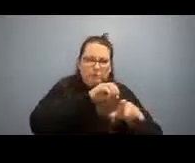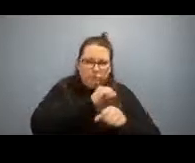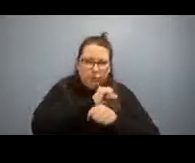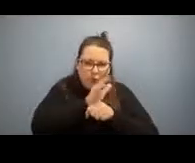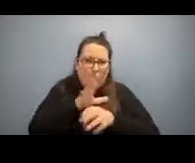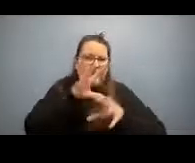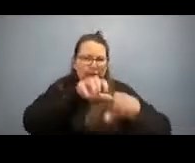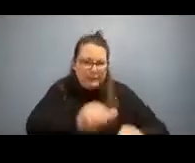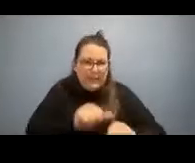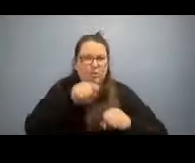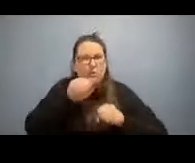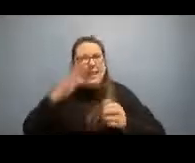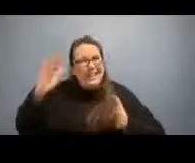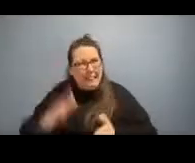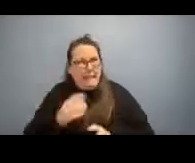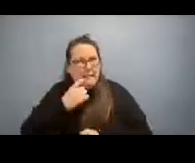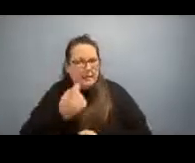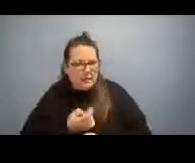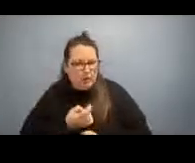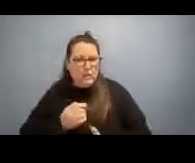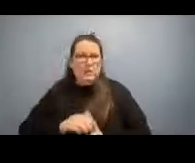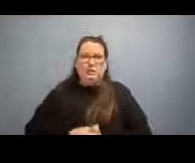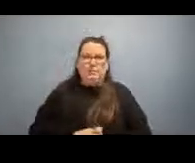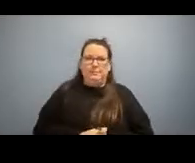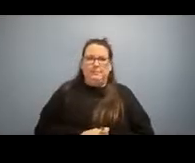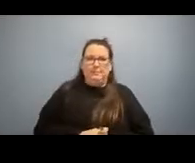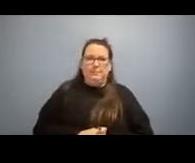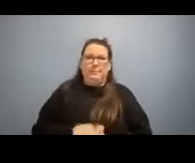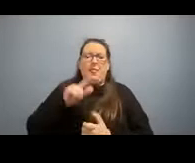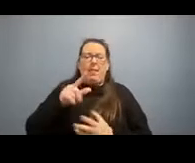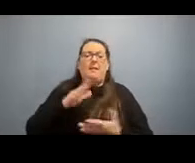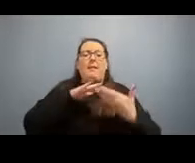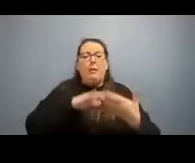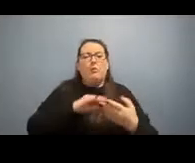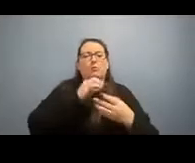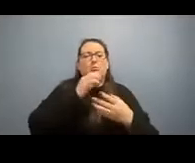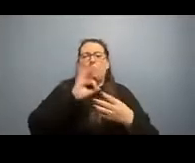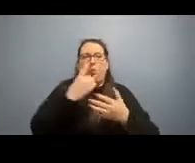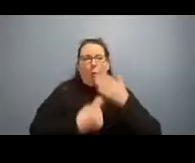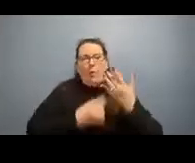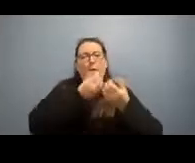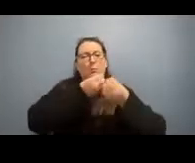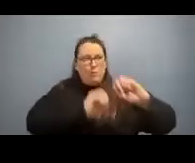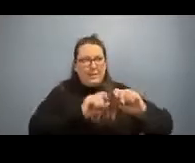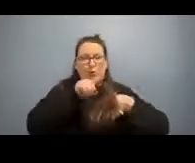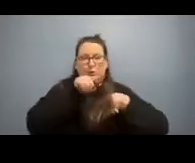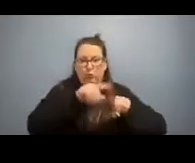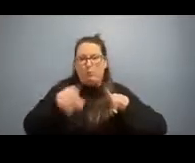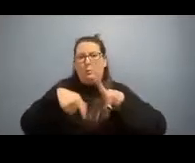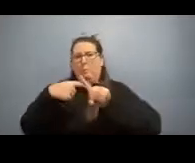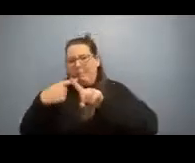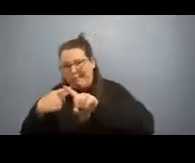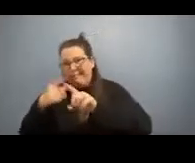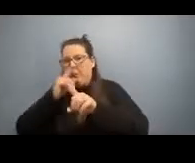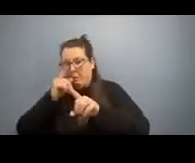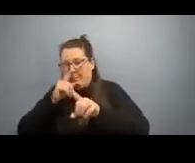hospitalized, or being in the ICU. Getting vaccinated helps not only protect yourself, but protect the people around you, particularly